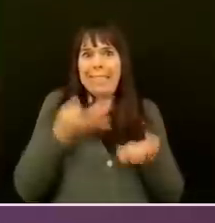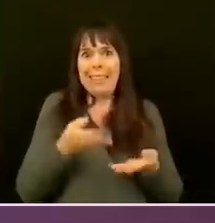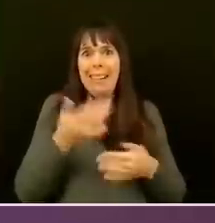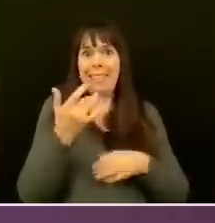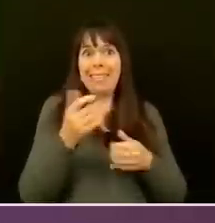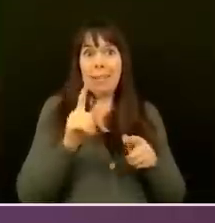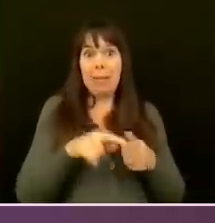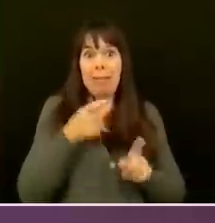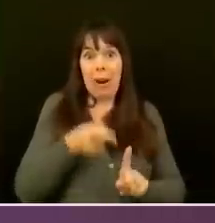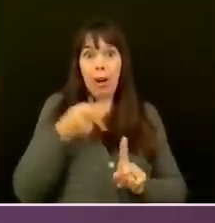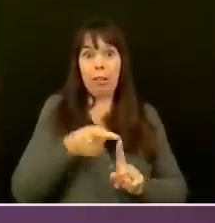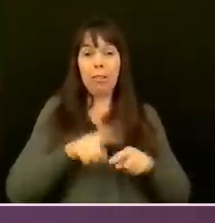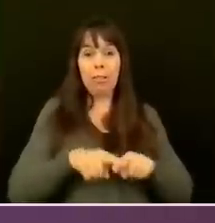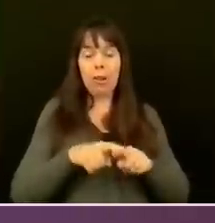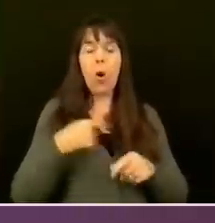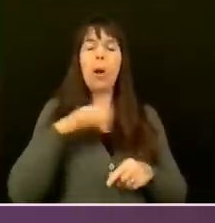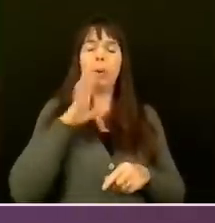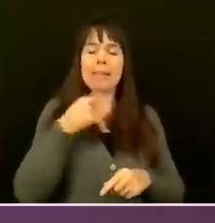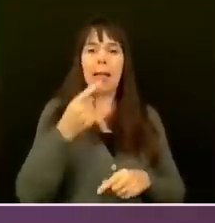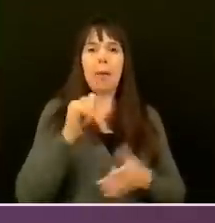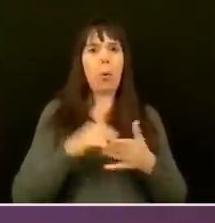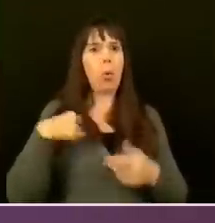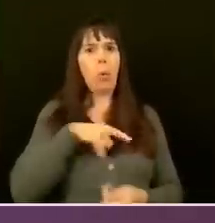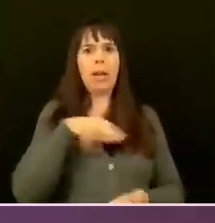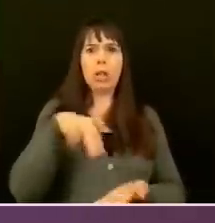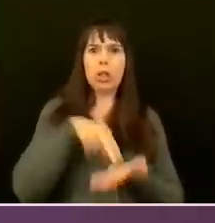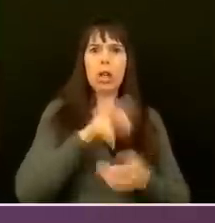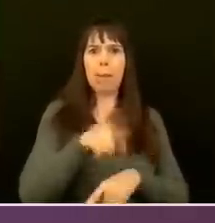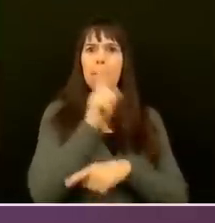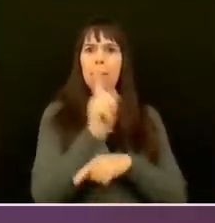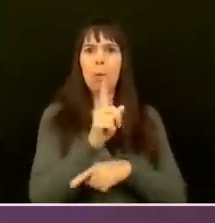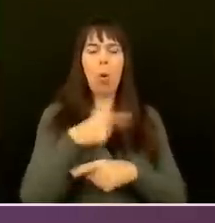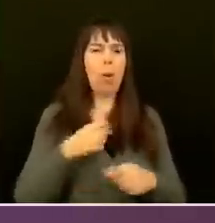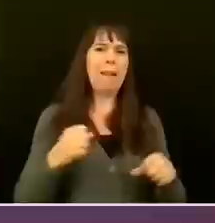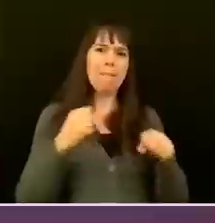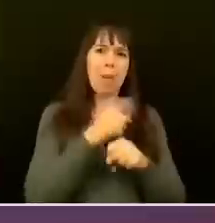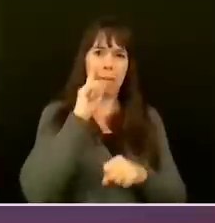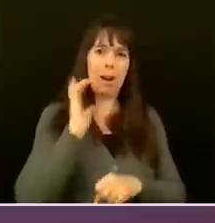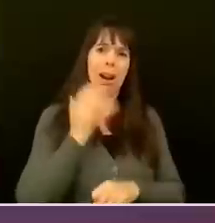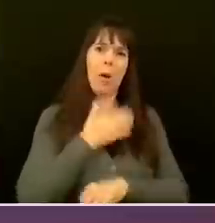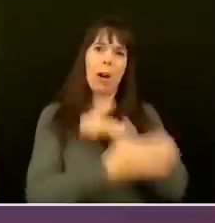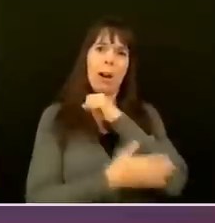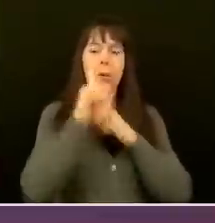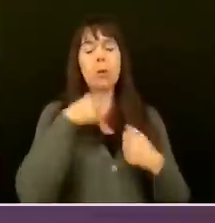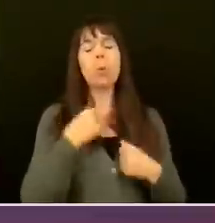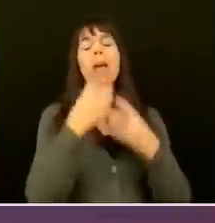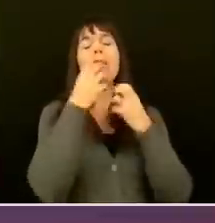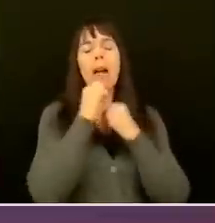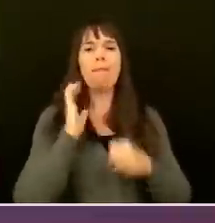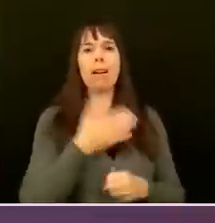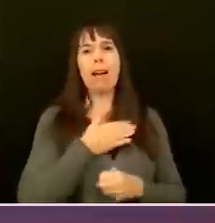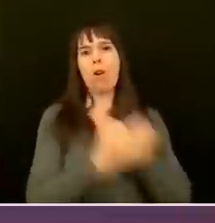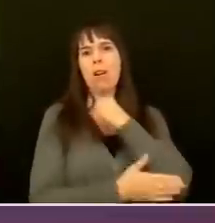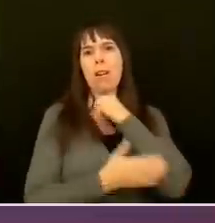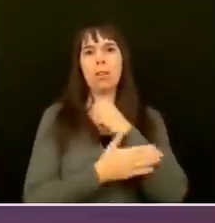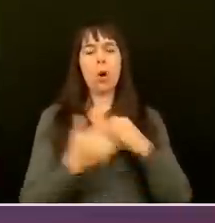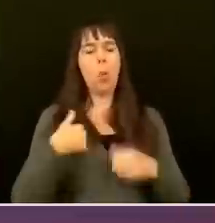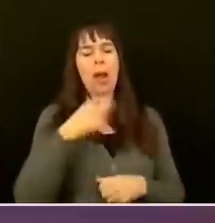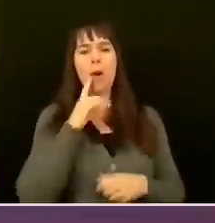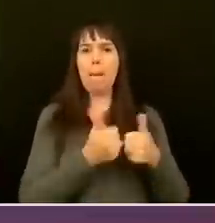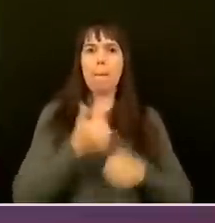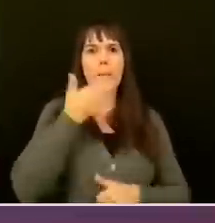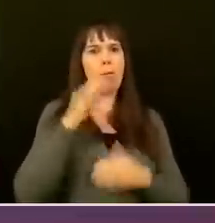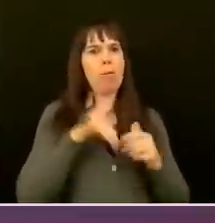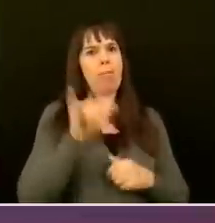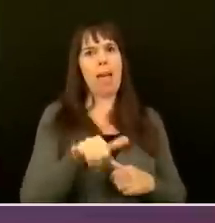We are going to tell them that we stood up and we fought for our country because we love our country and we are better than this.